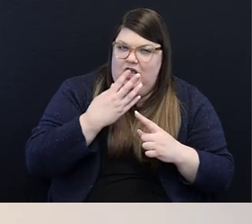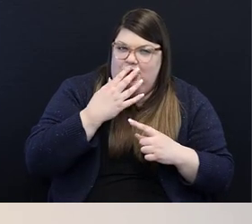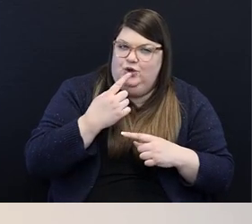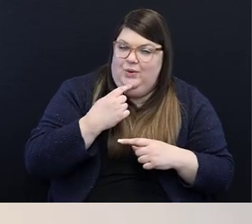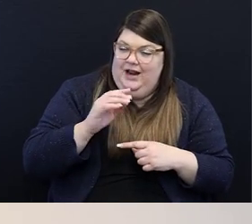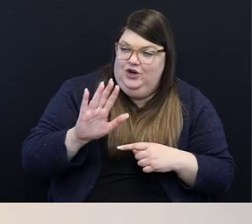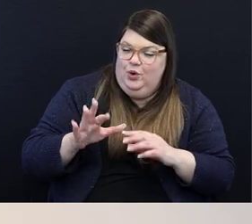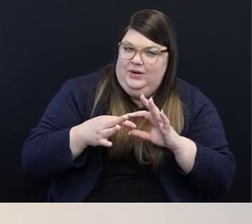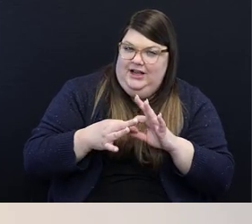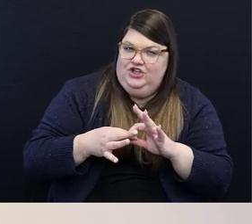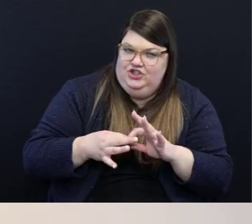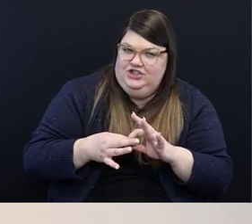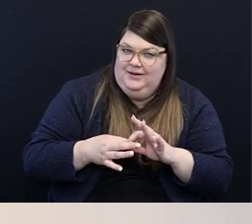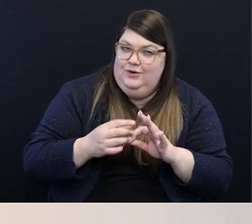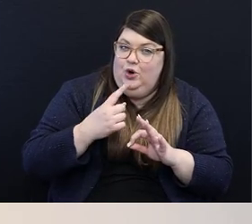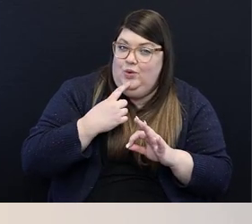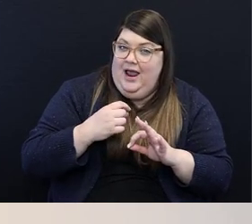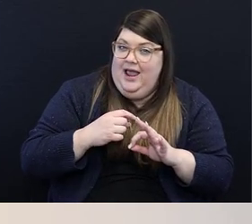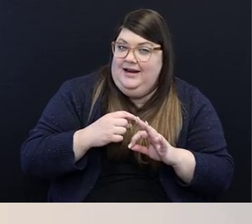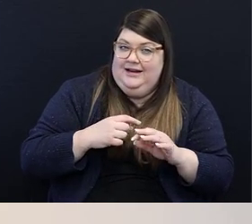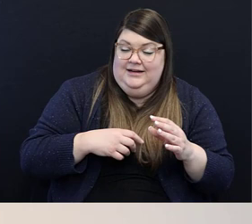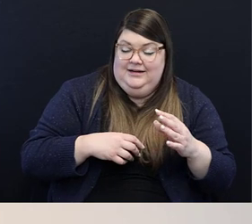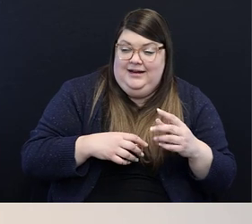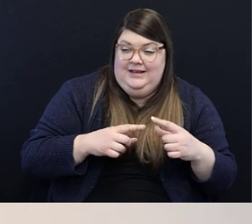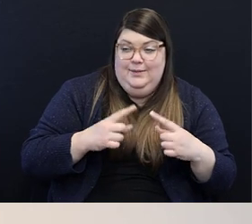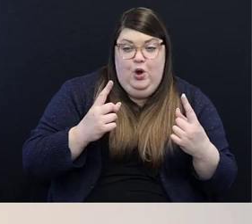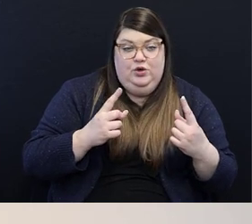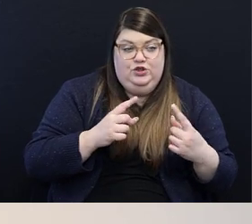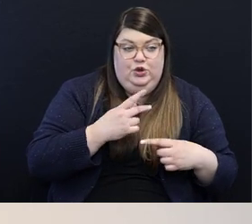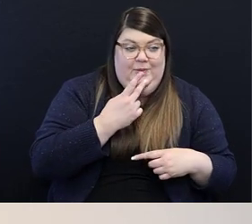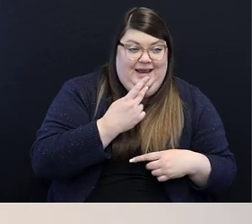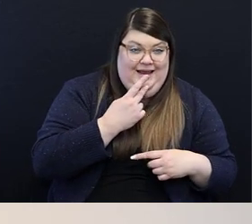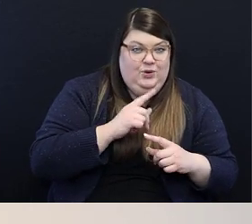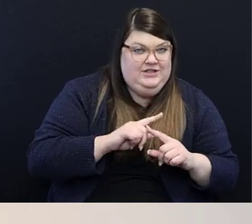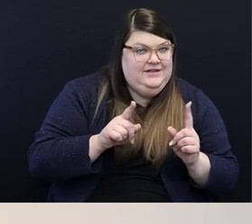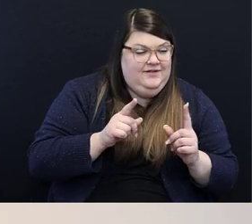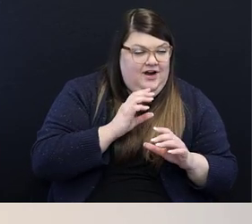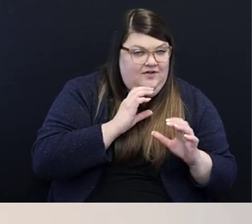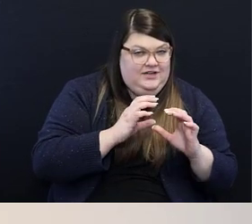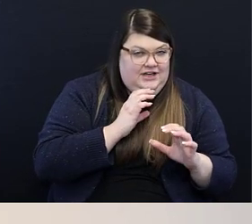to it. Red as opposed to pink, which is a whole other conversation. But